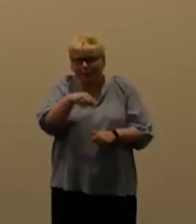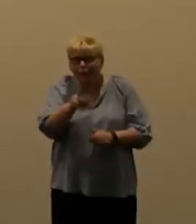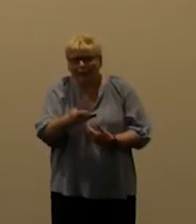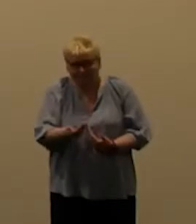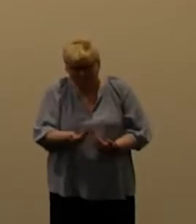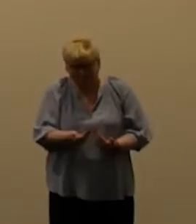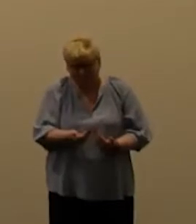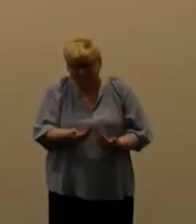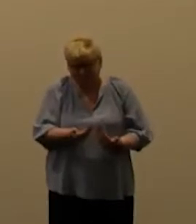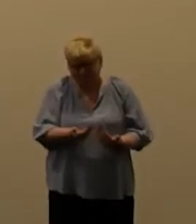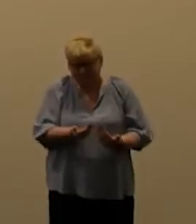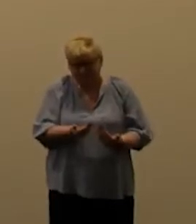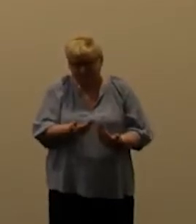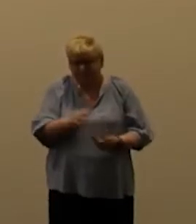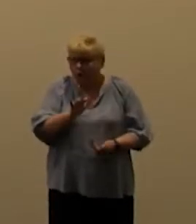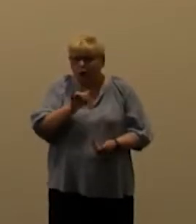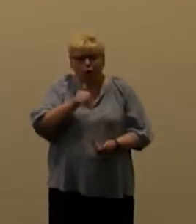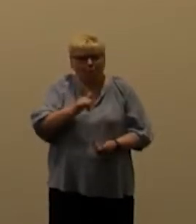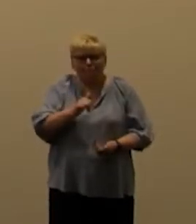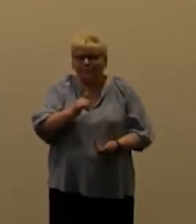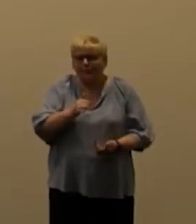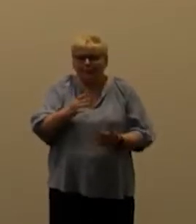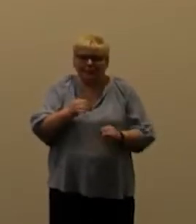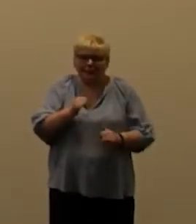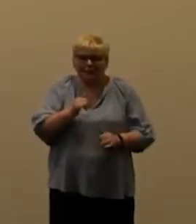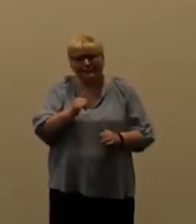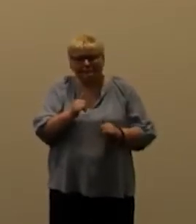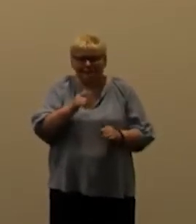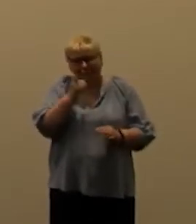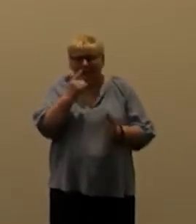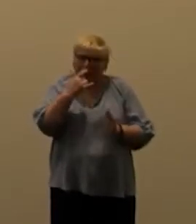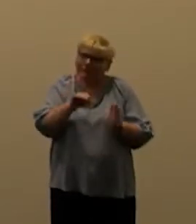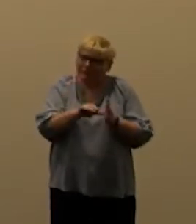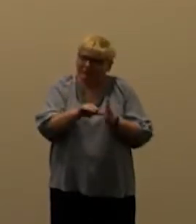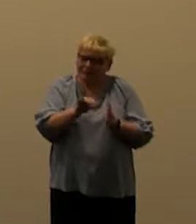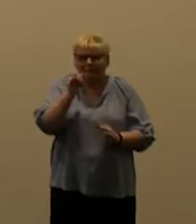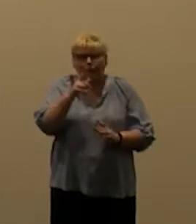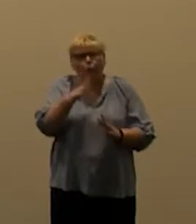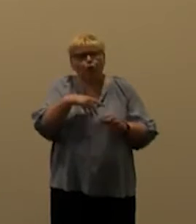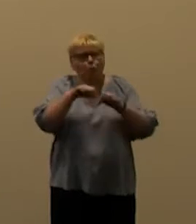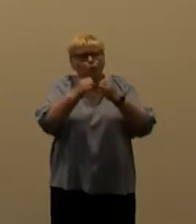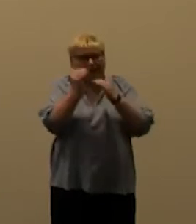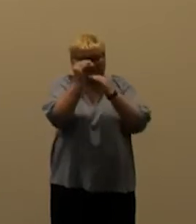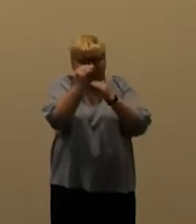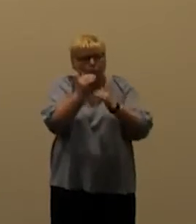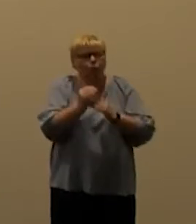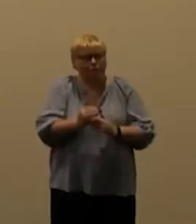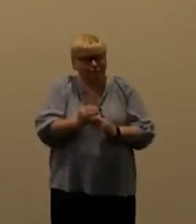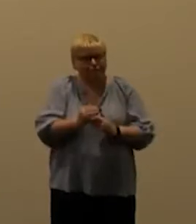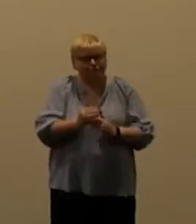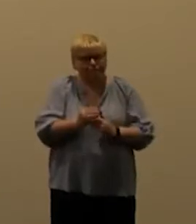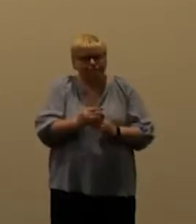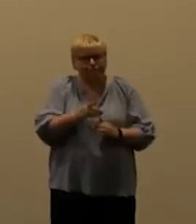here. You may, and this is where it gets a bit trickier, so you may want to break down your configuration to elements where you do